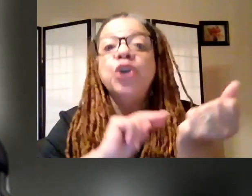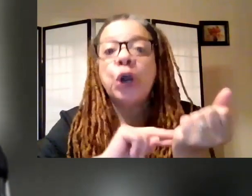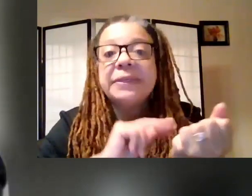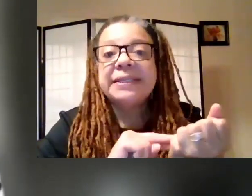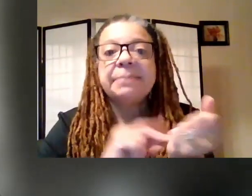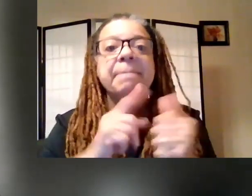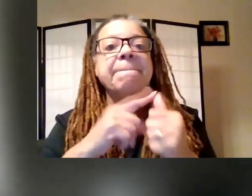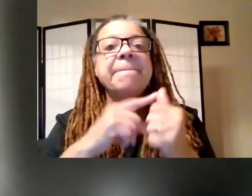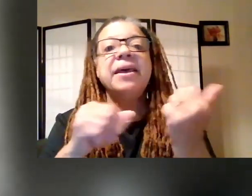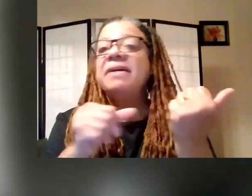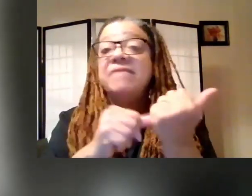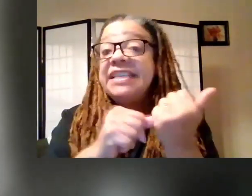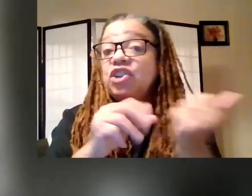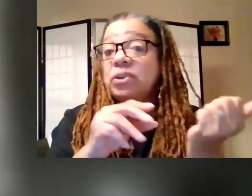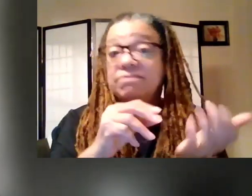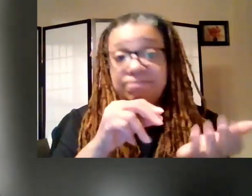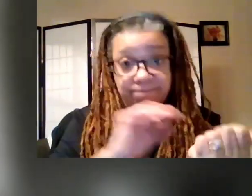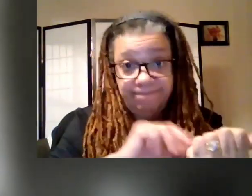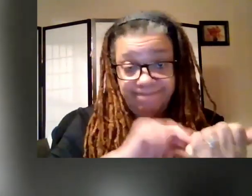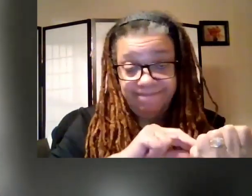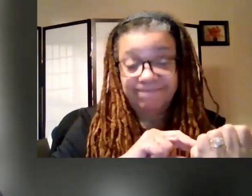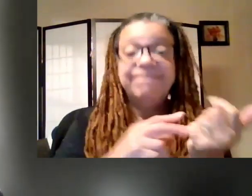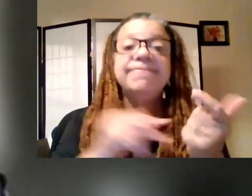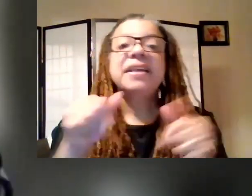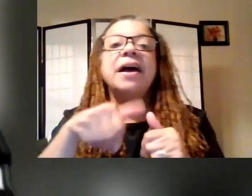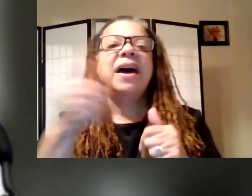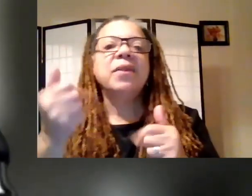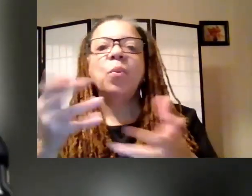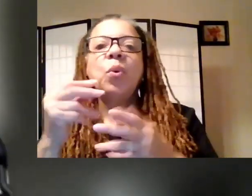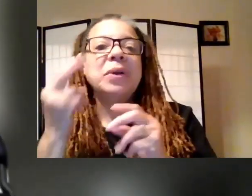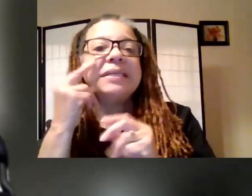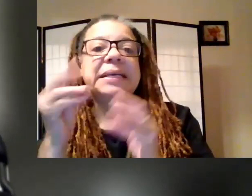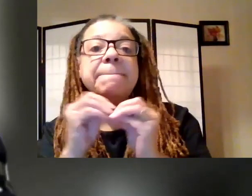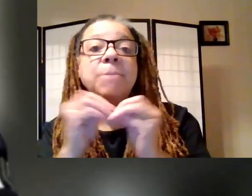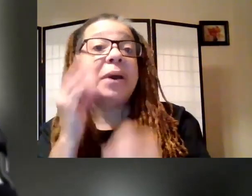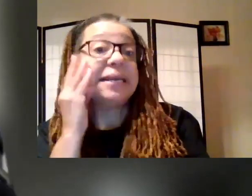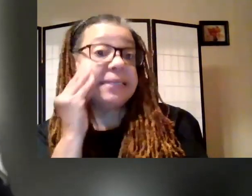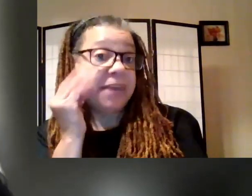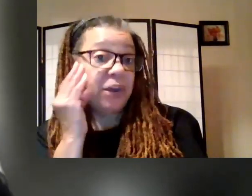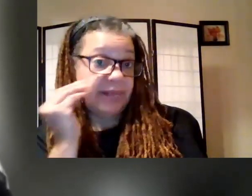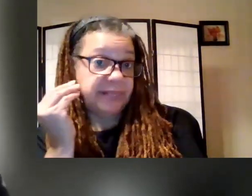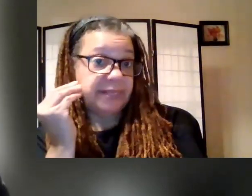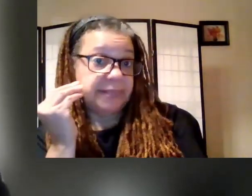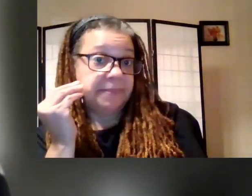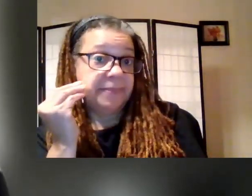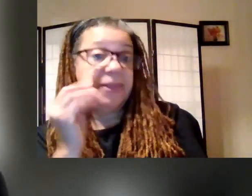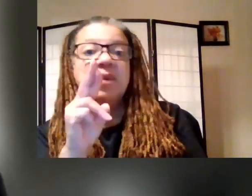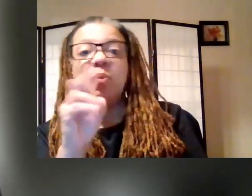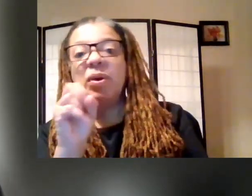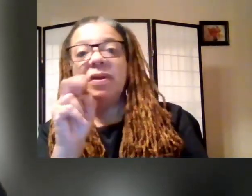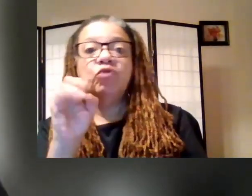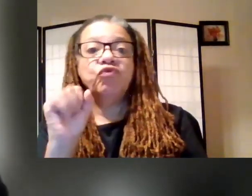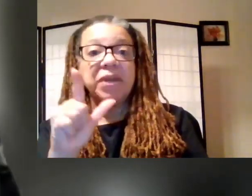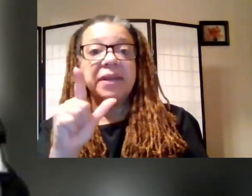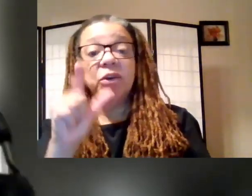physician assistants. The other side said they wanted to see more experience in end-stage renal disease before somebody could come into